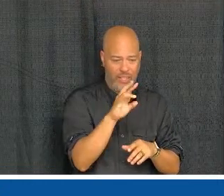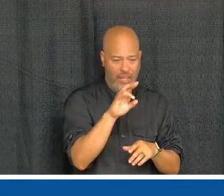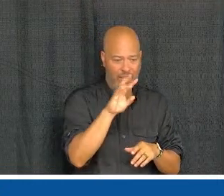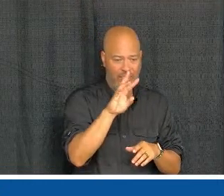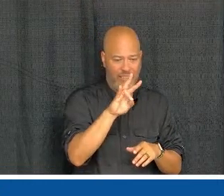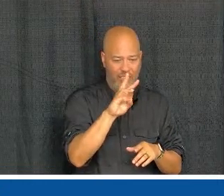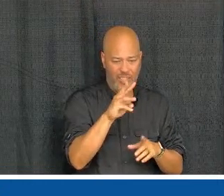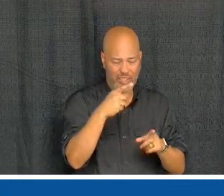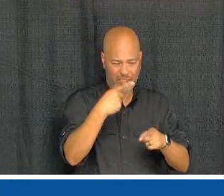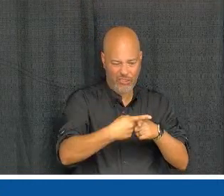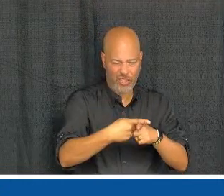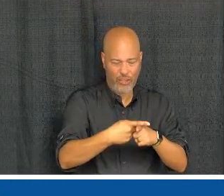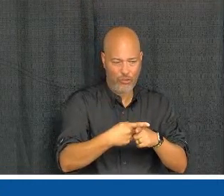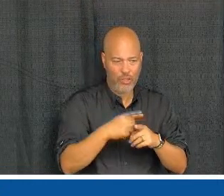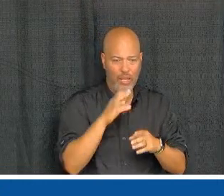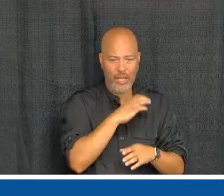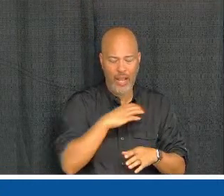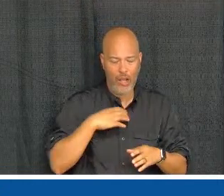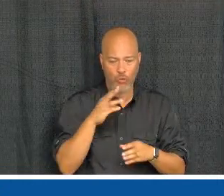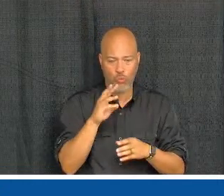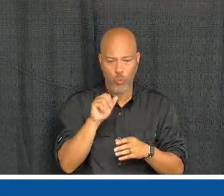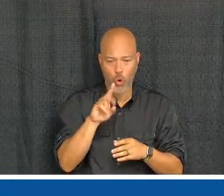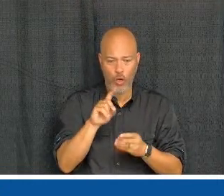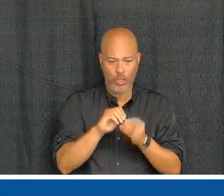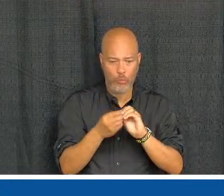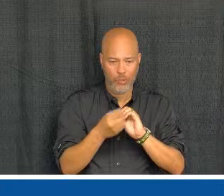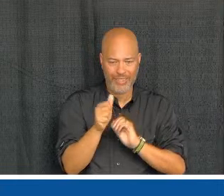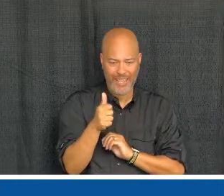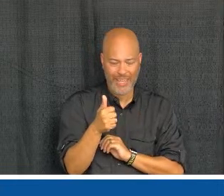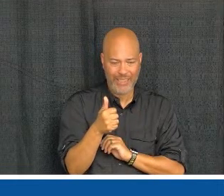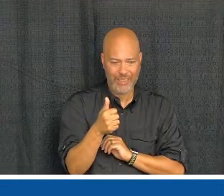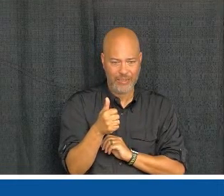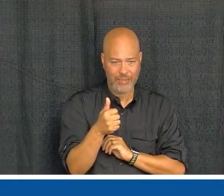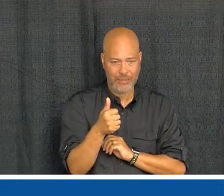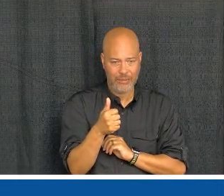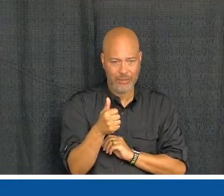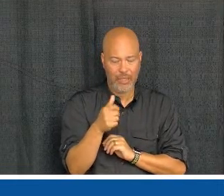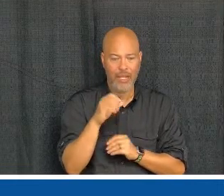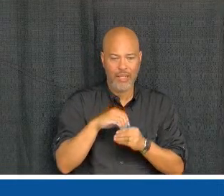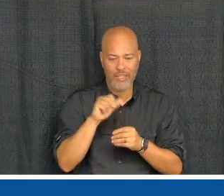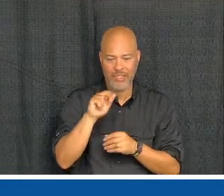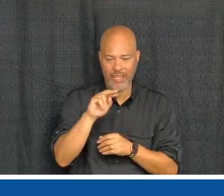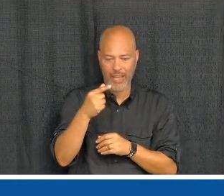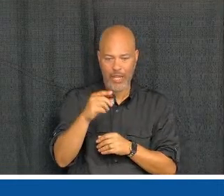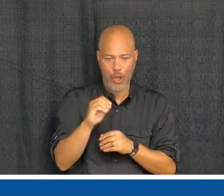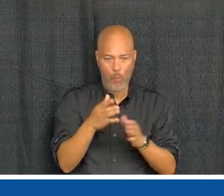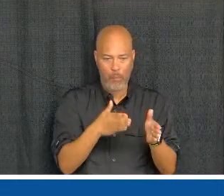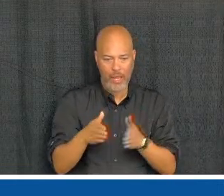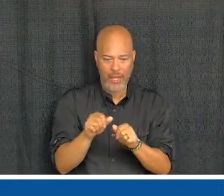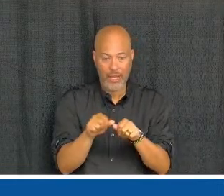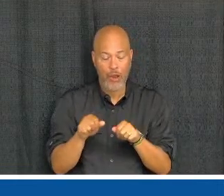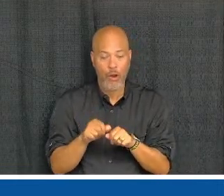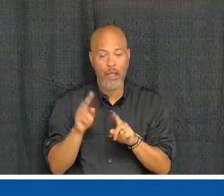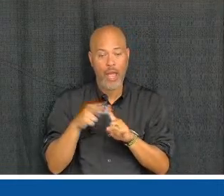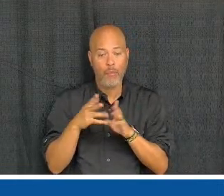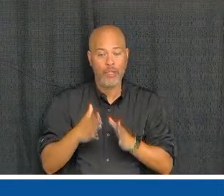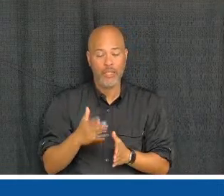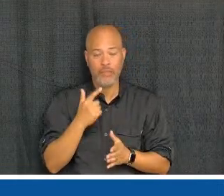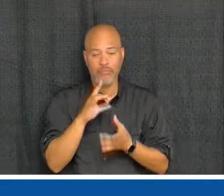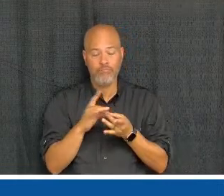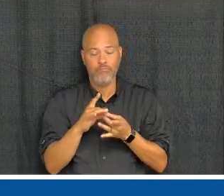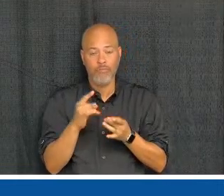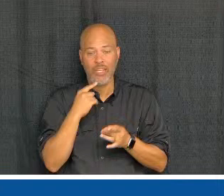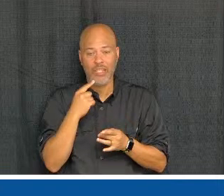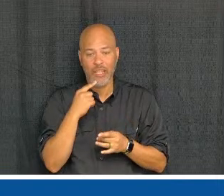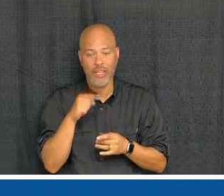intersection. This is in Council Ward number 10, and it's in the Sango planning area. The applicant's statement is, the